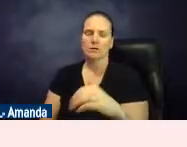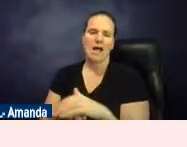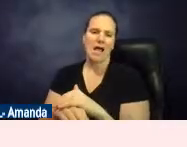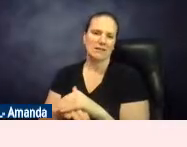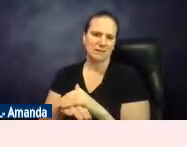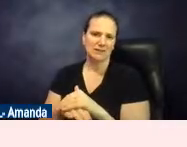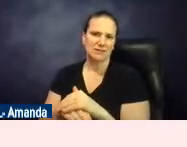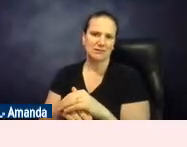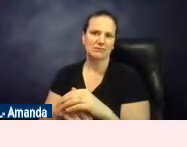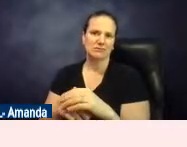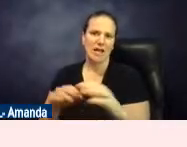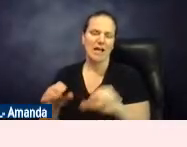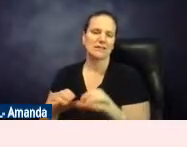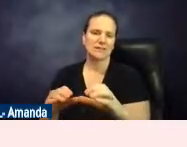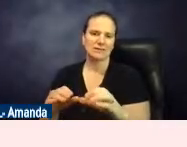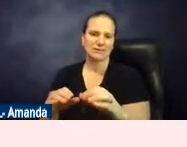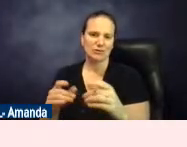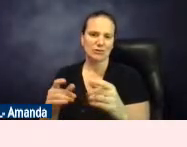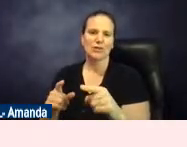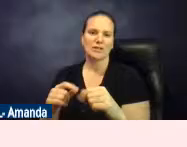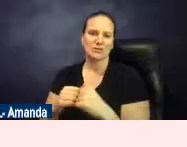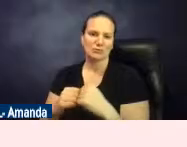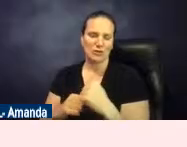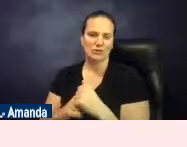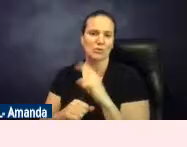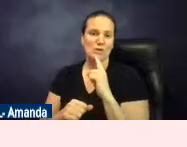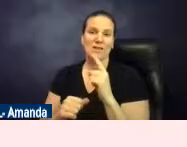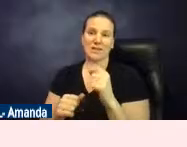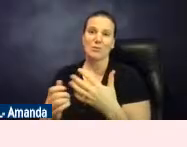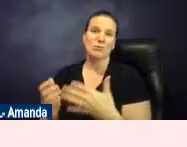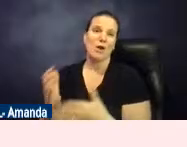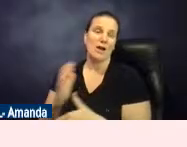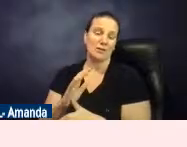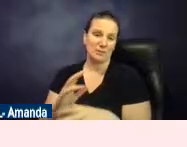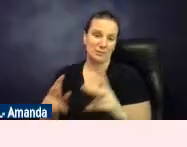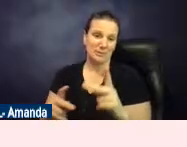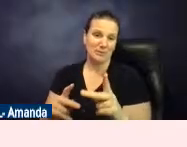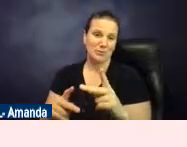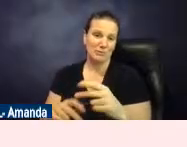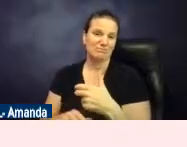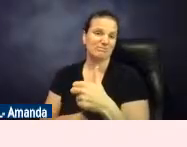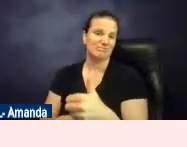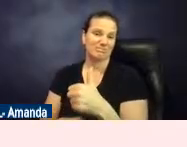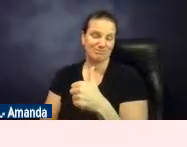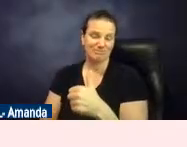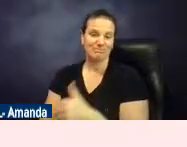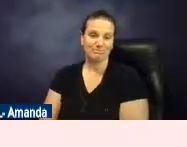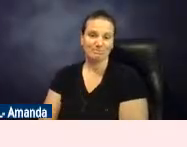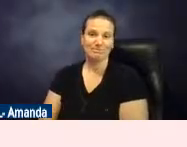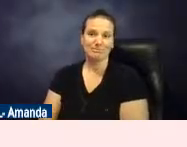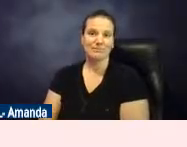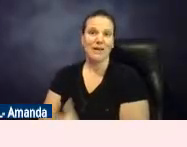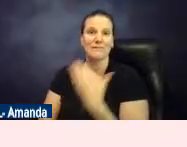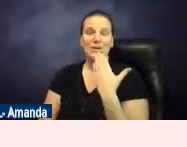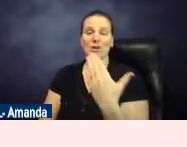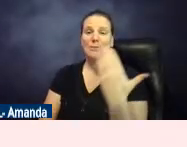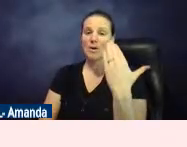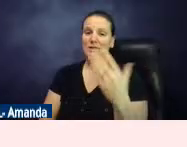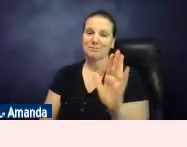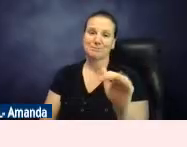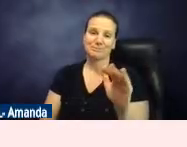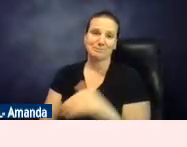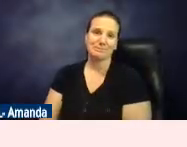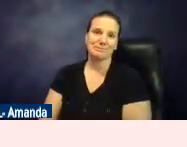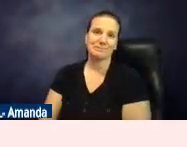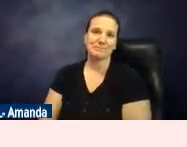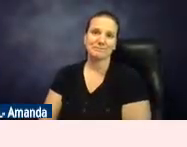active transportation during construction, it really needs to be a priority for folks who are transit and active transit dependent. Y'all have a great morning. Take care. Great.